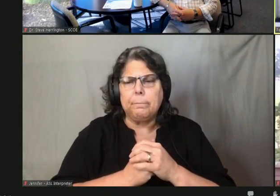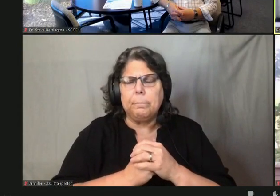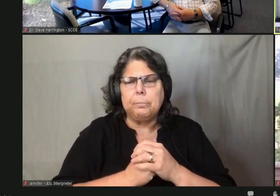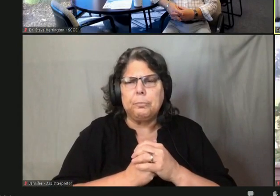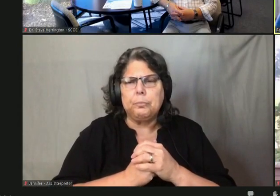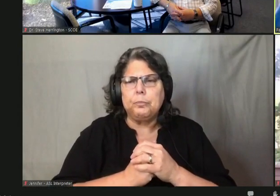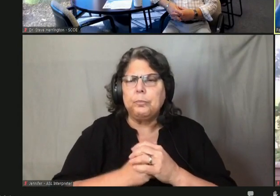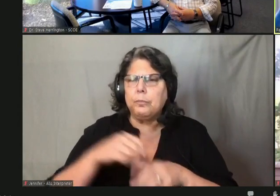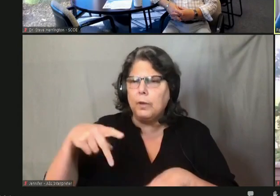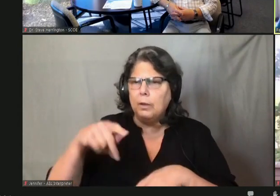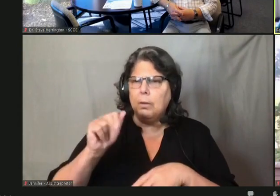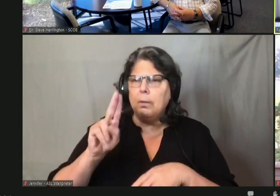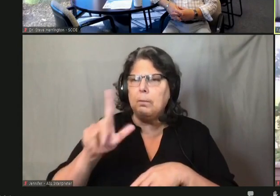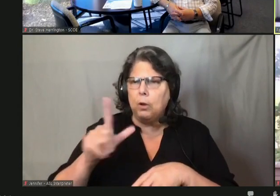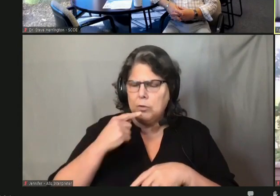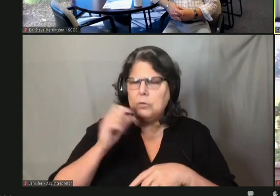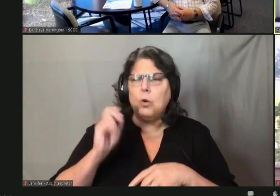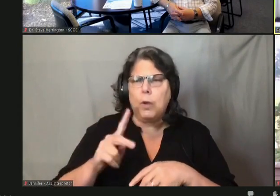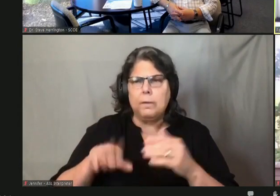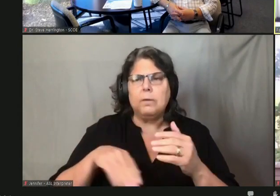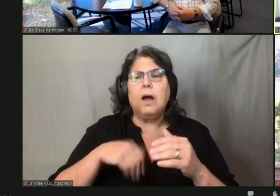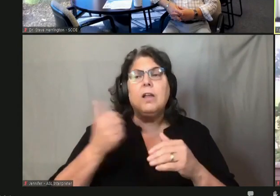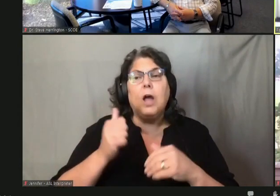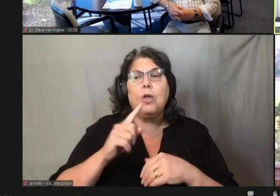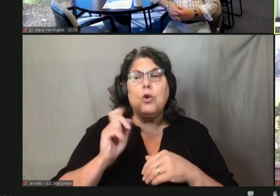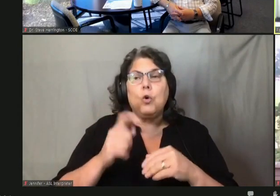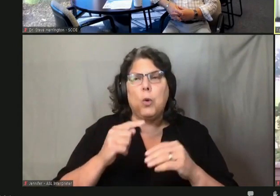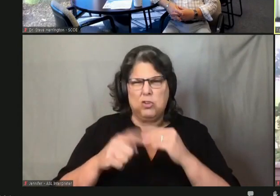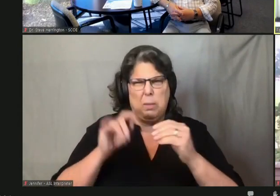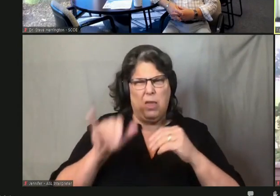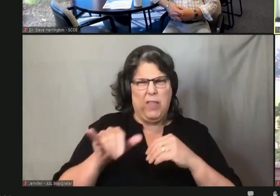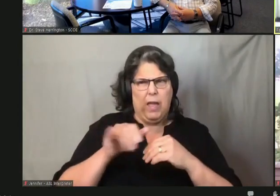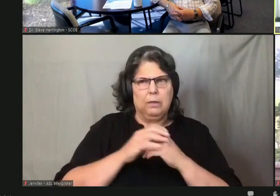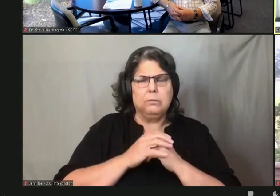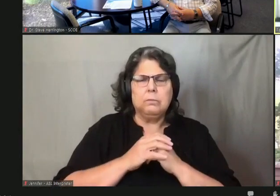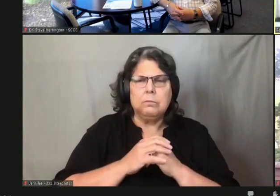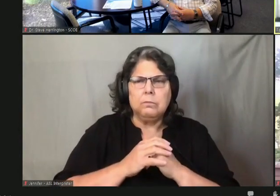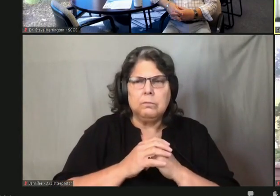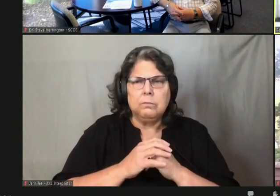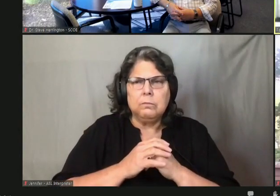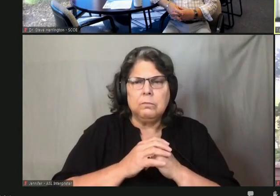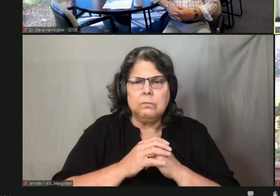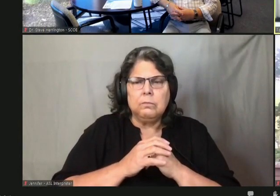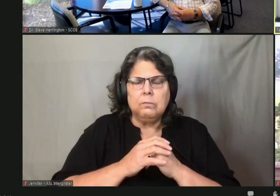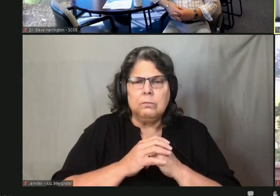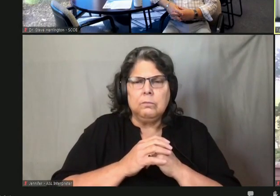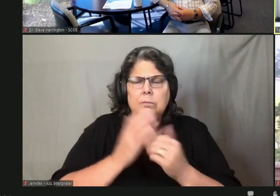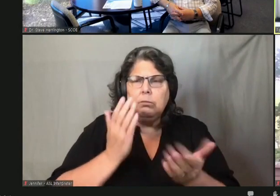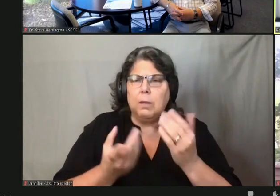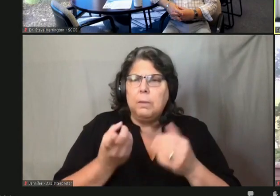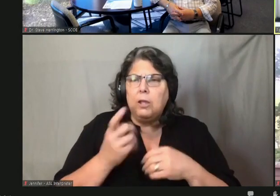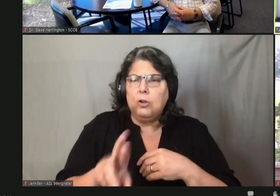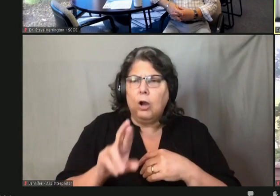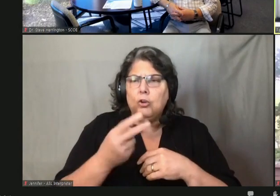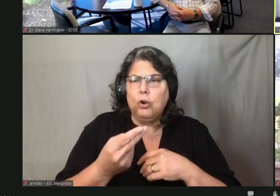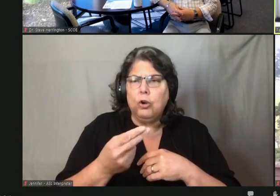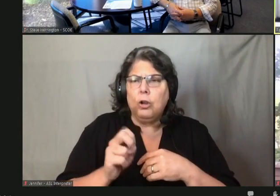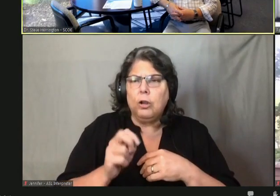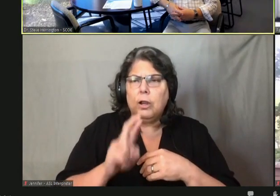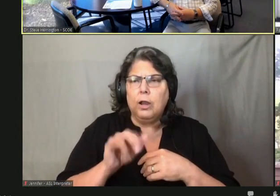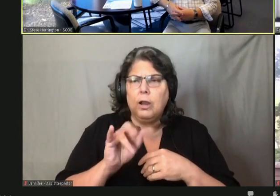Well, on that, we have another question about that, and maybe Dr. Harrington can address